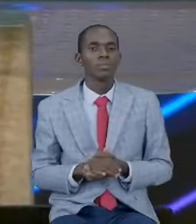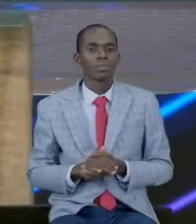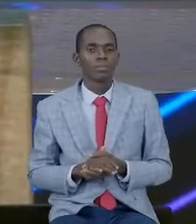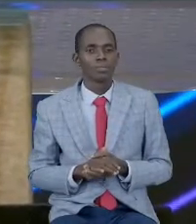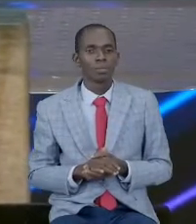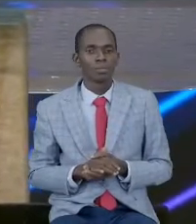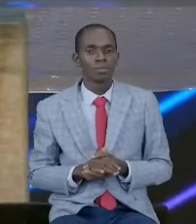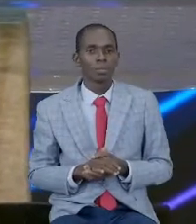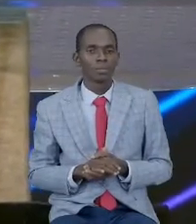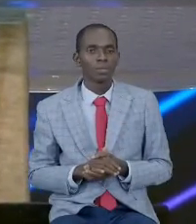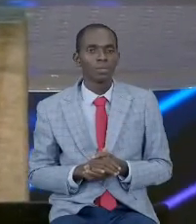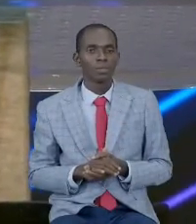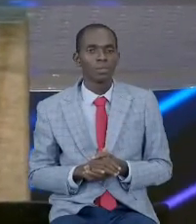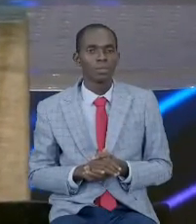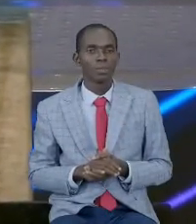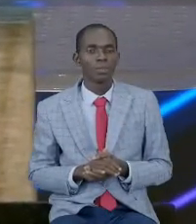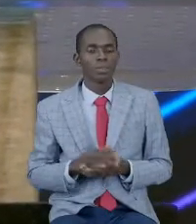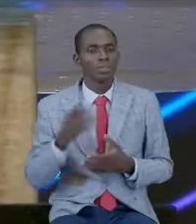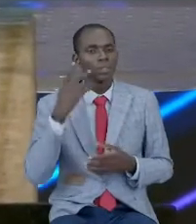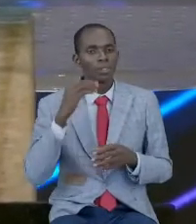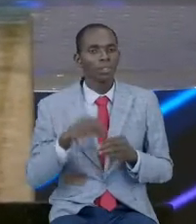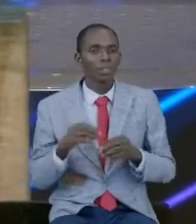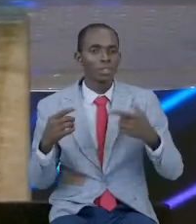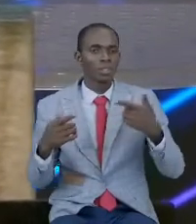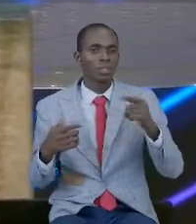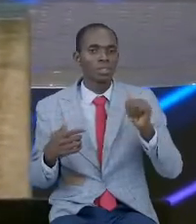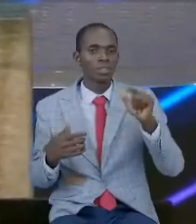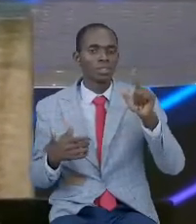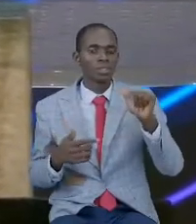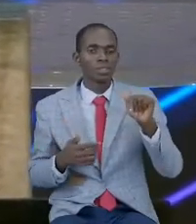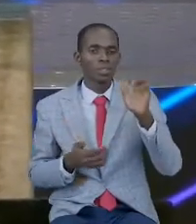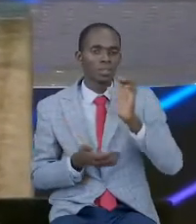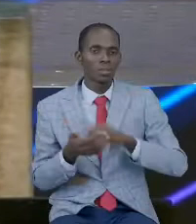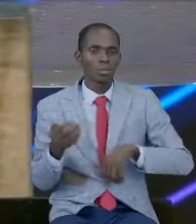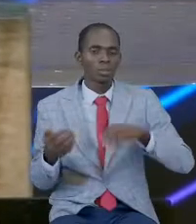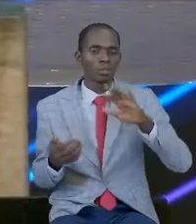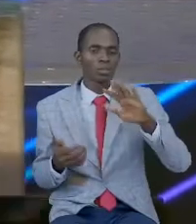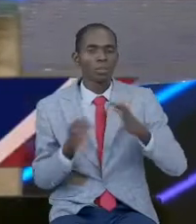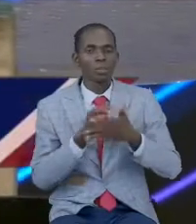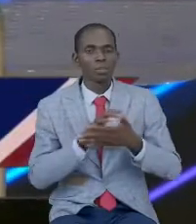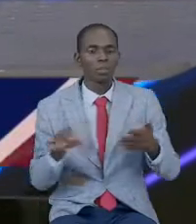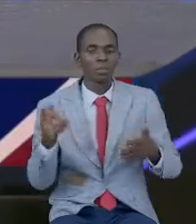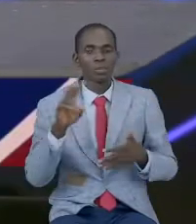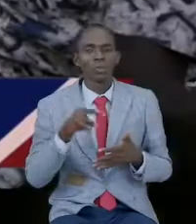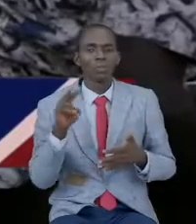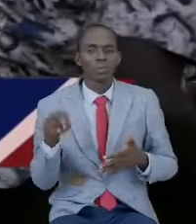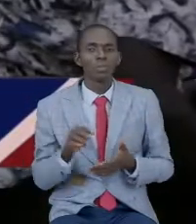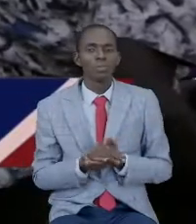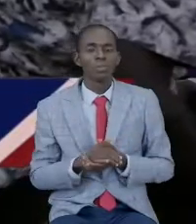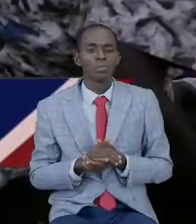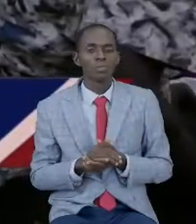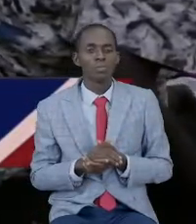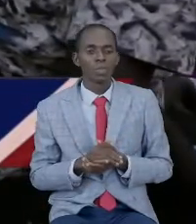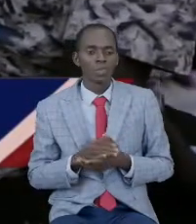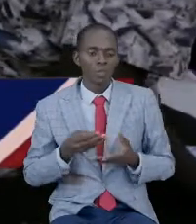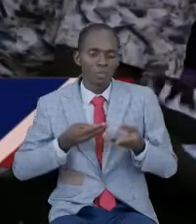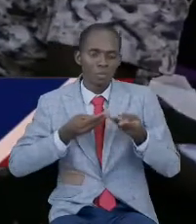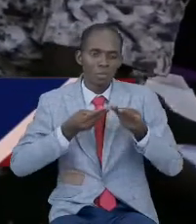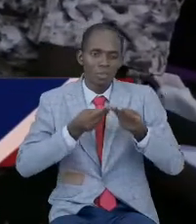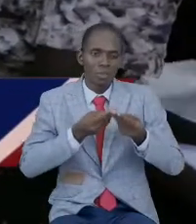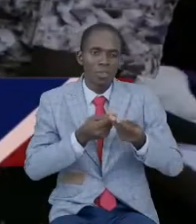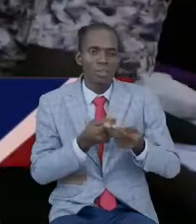thee. Look at Galatians chapter 5, verse 22. Nourished